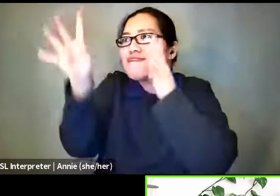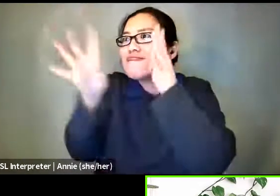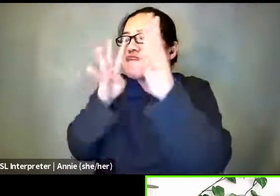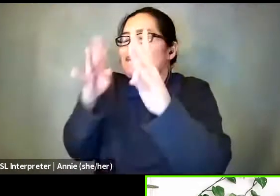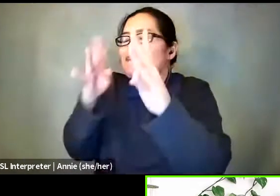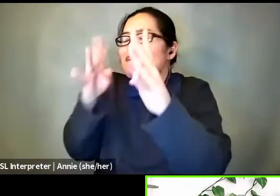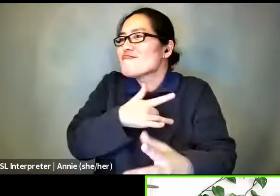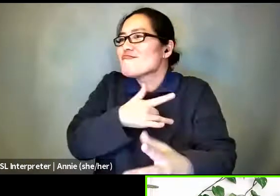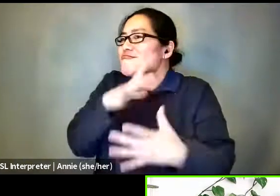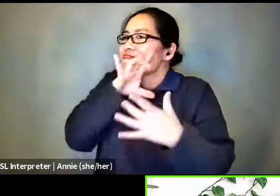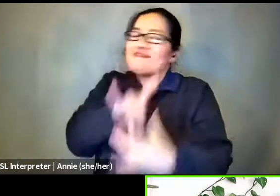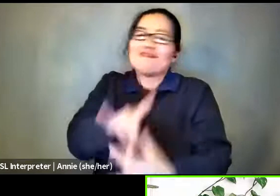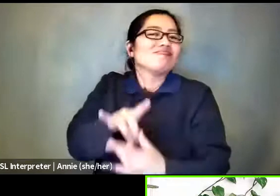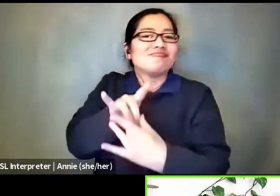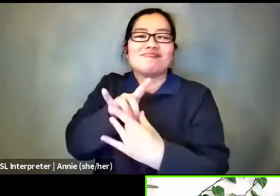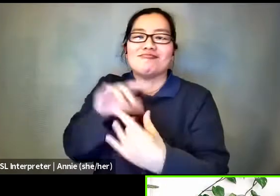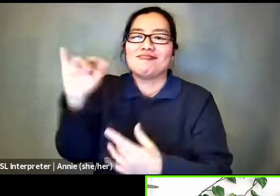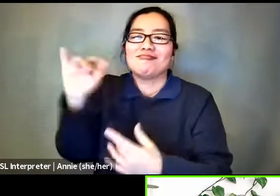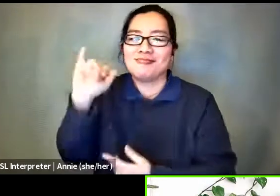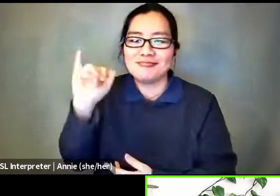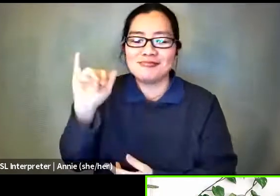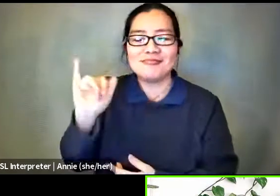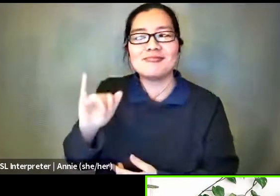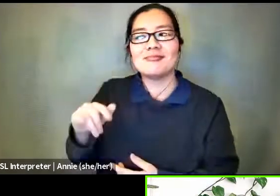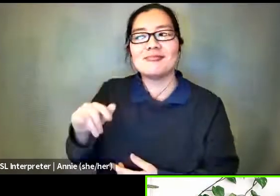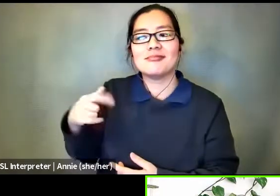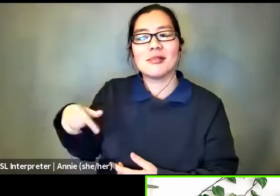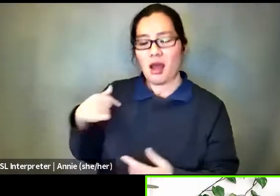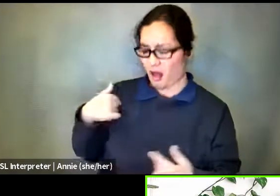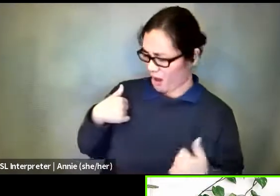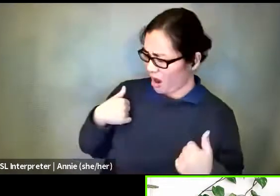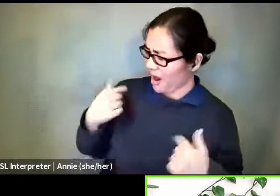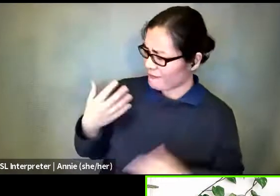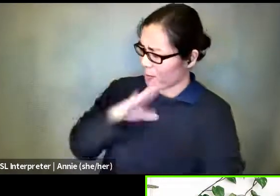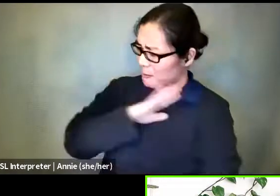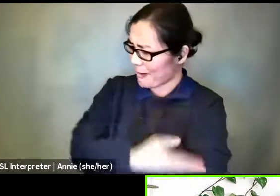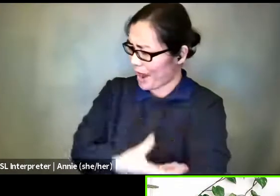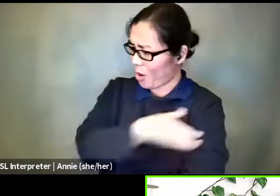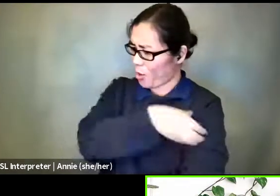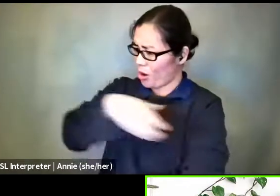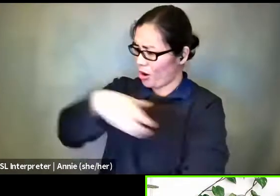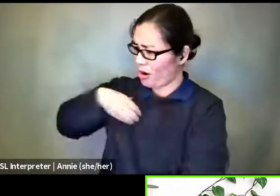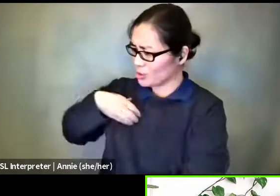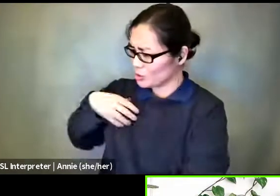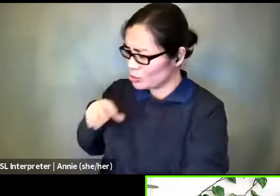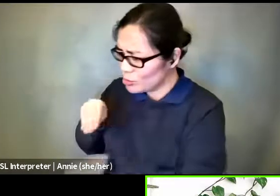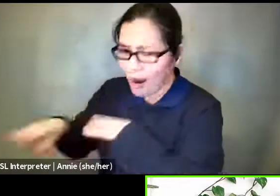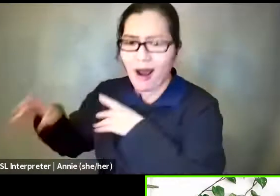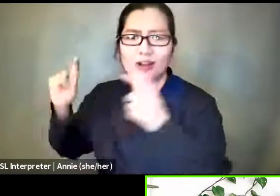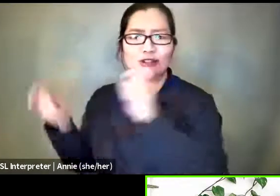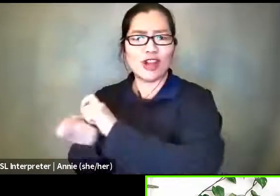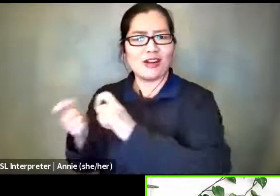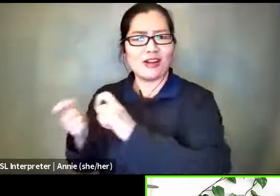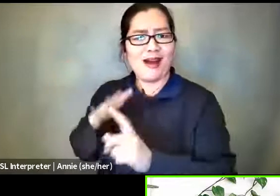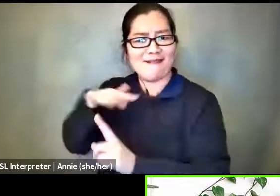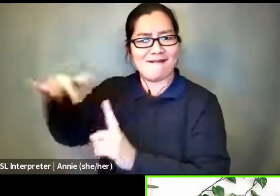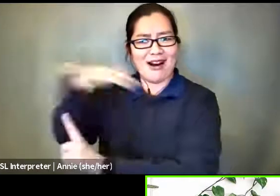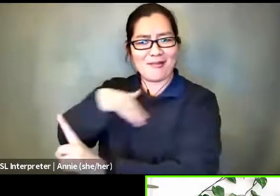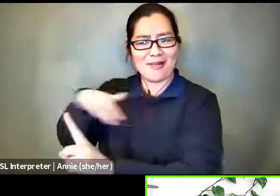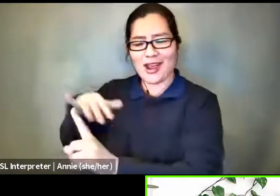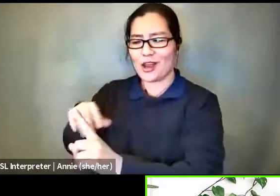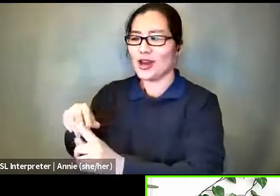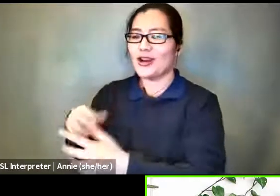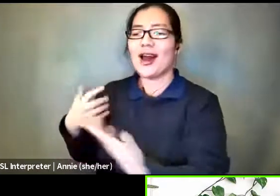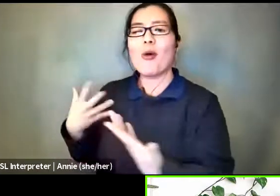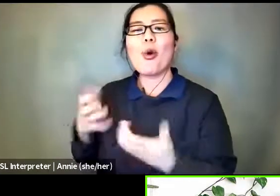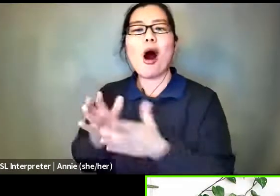resonates with them that they can change their worlds and environments. So it empowers them on a very deep level to impress their peers, to impress their